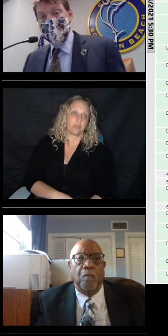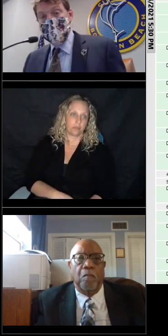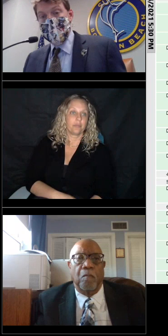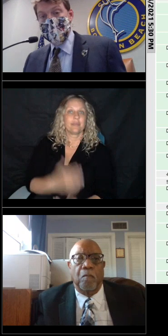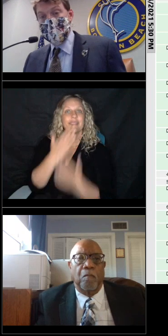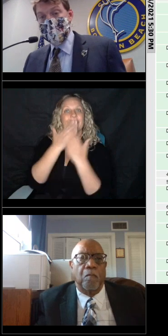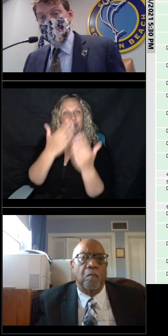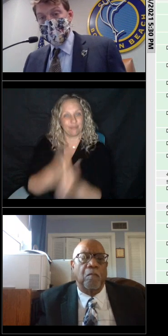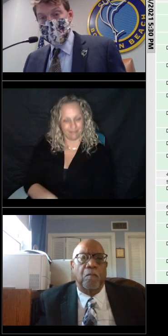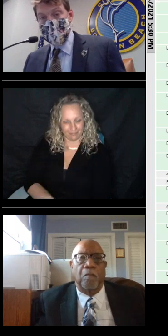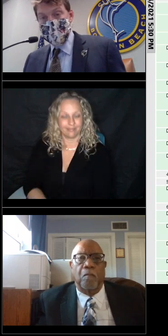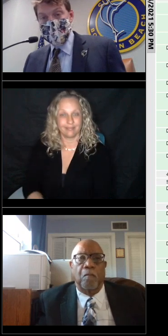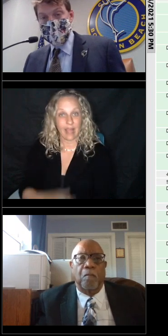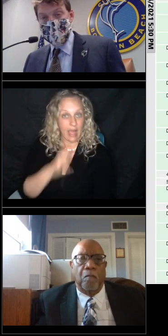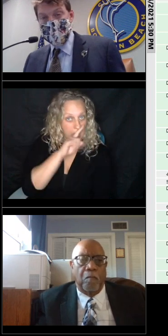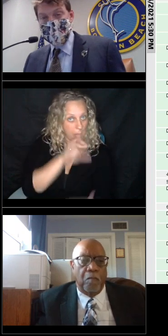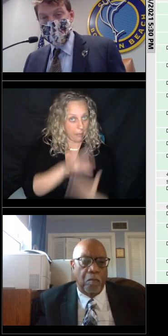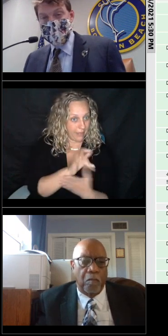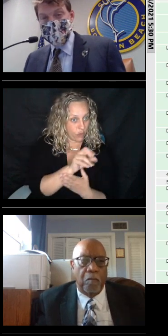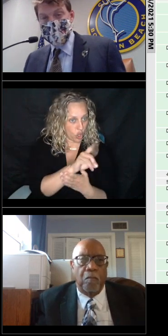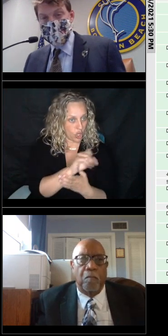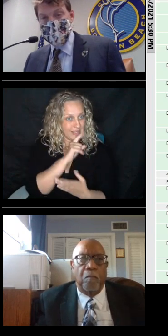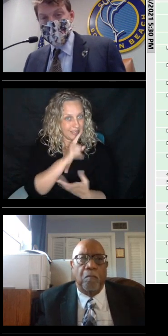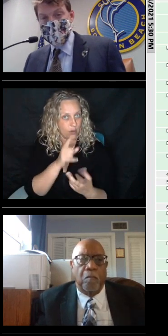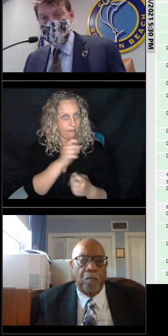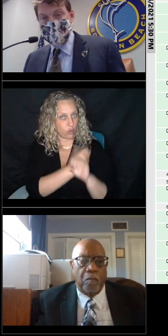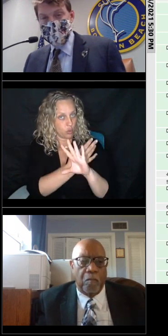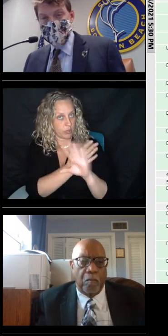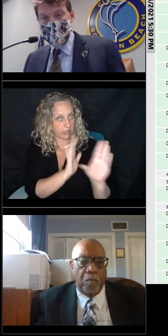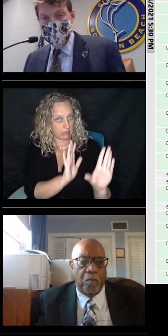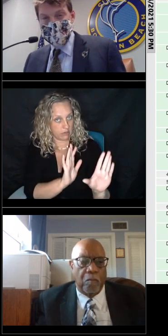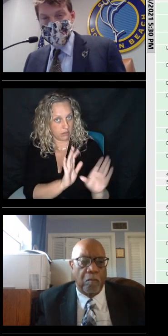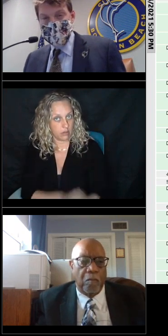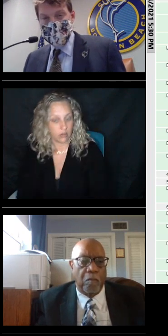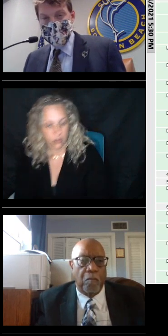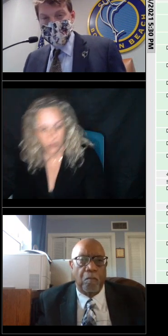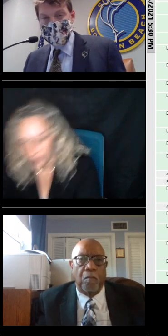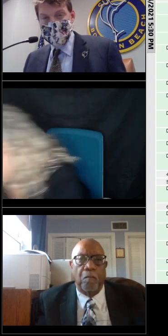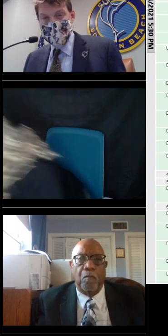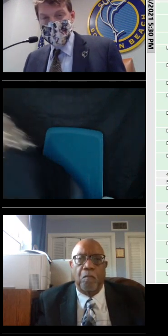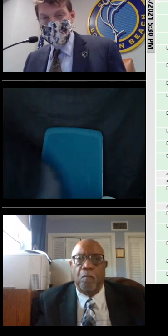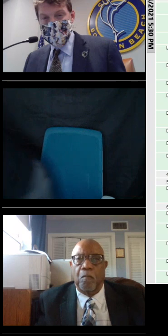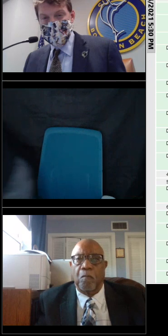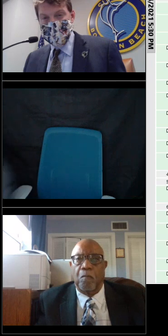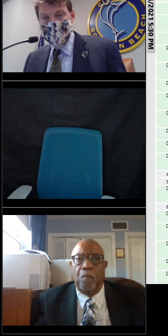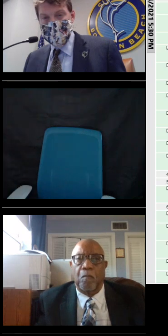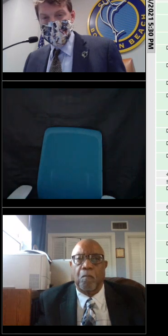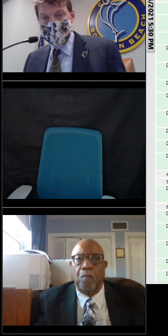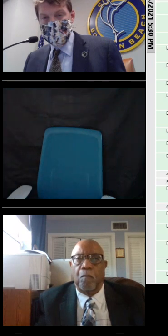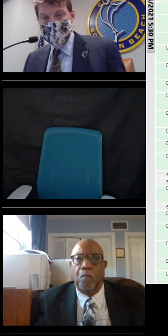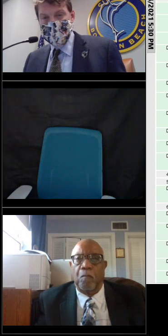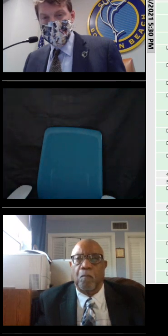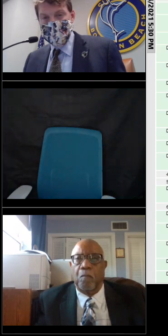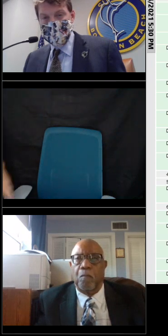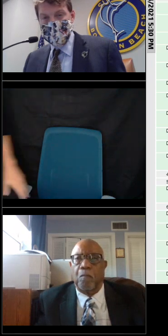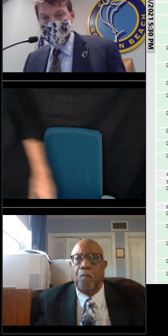Thank you. I believe Gerda is here virtually.